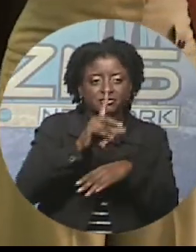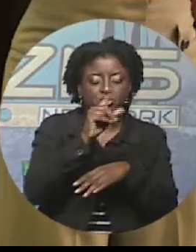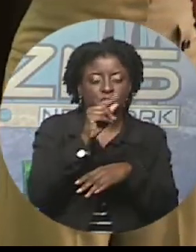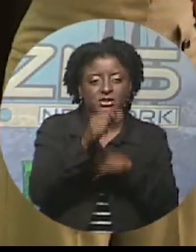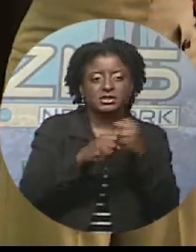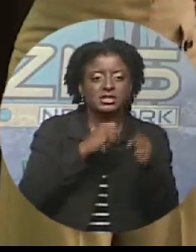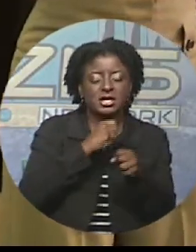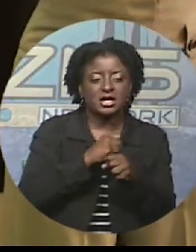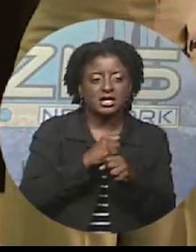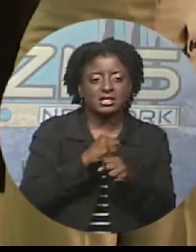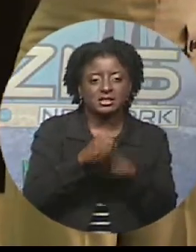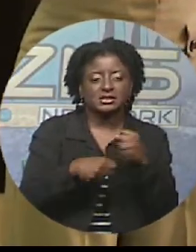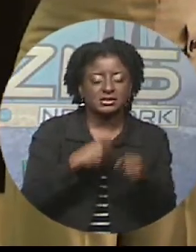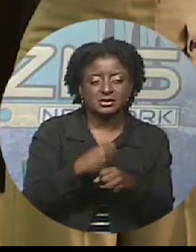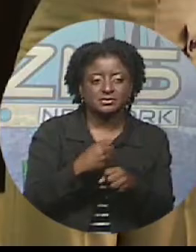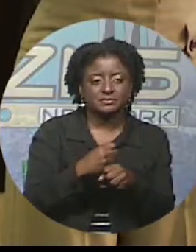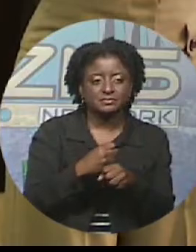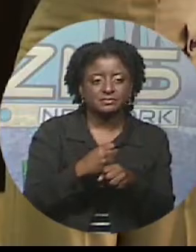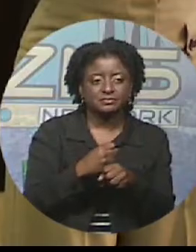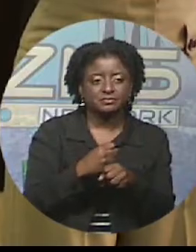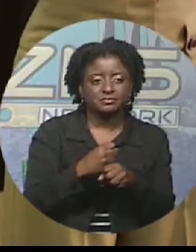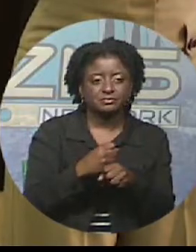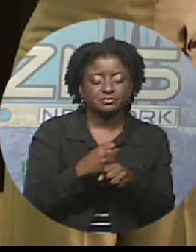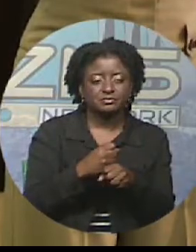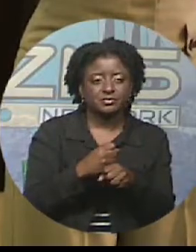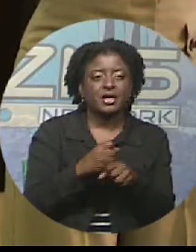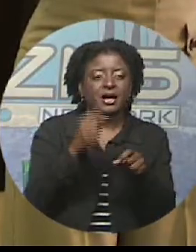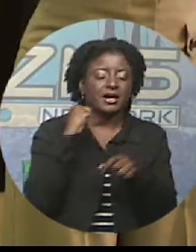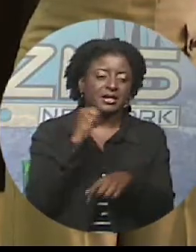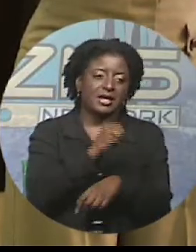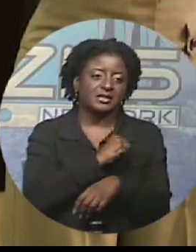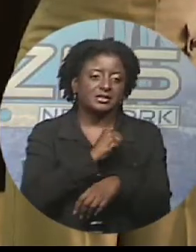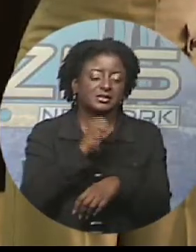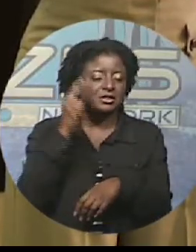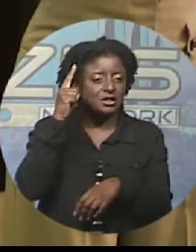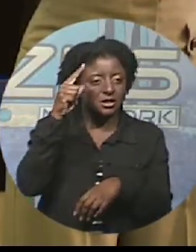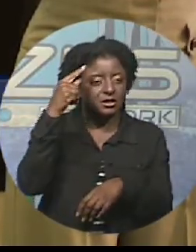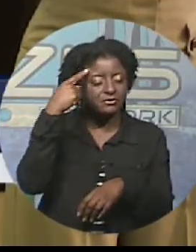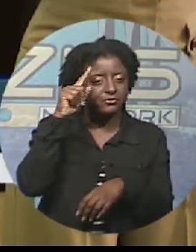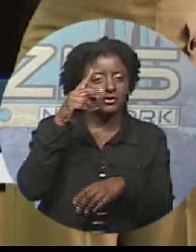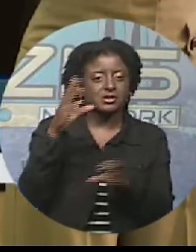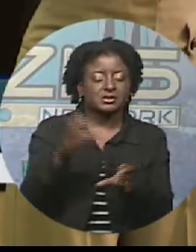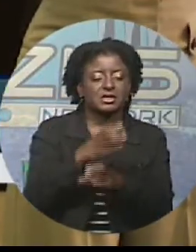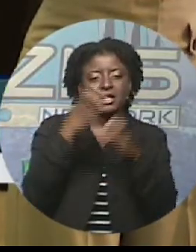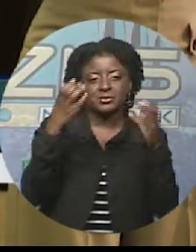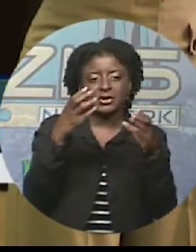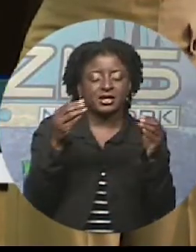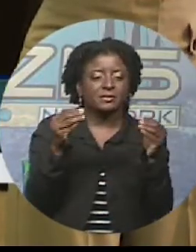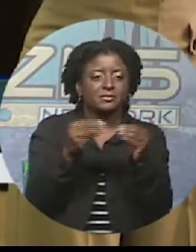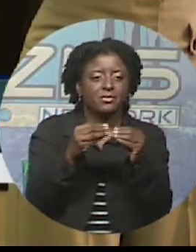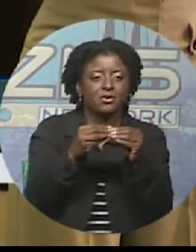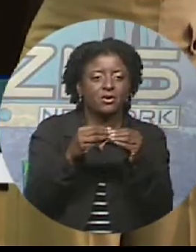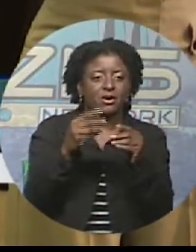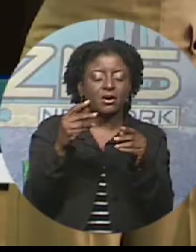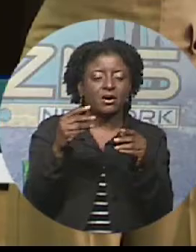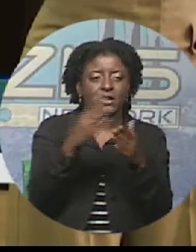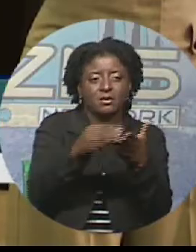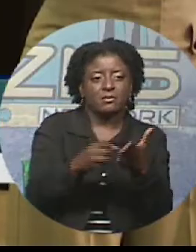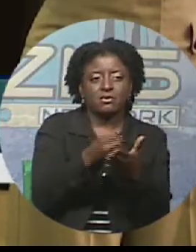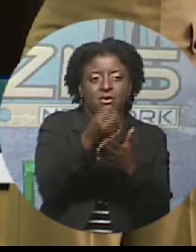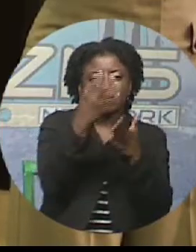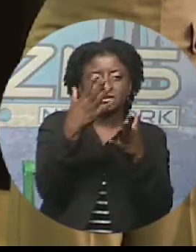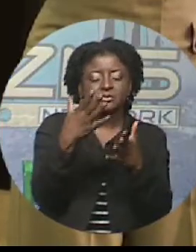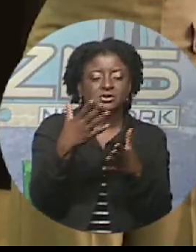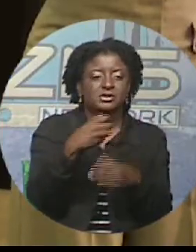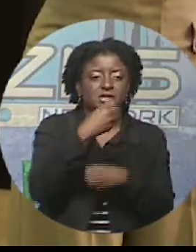as a driving economic force in the country, Atlantis is looking forward to celebrating many more prosperous years to come. Cleopatra